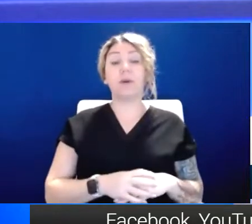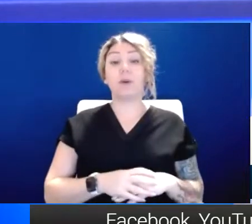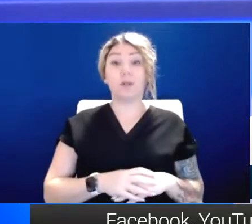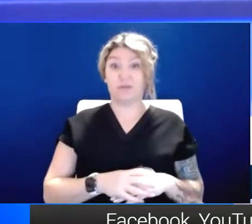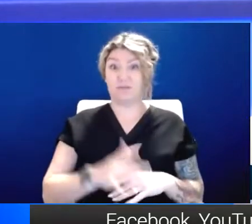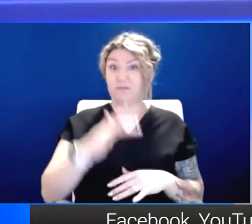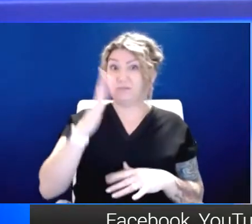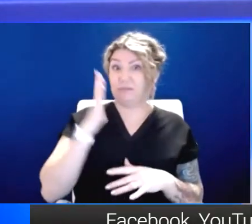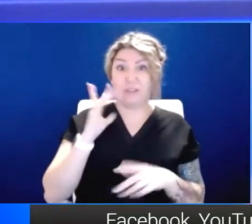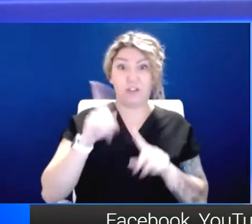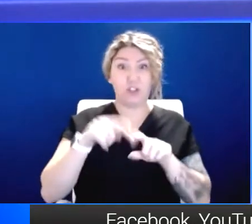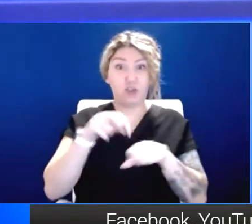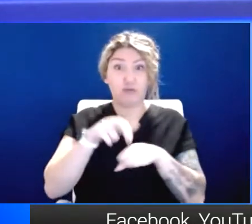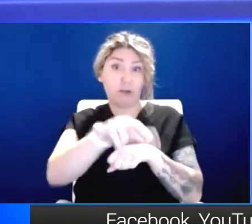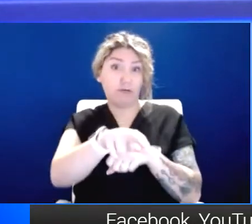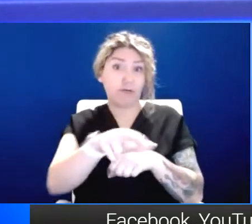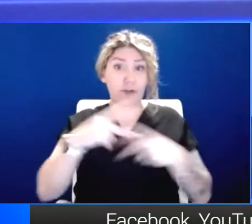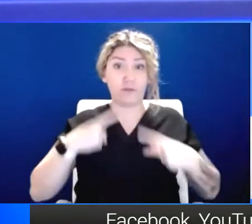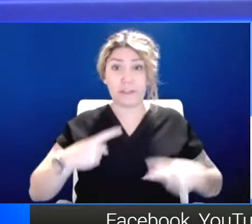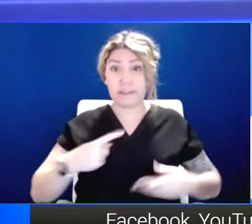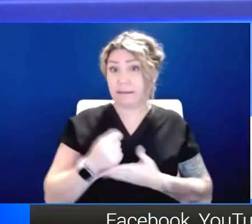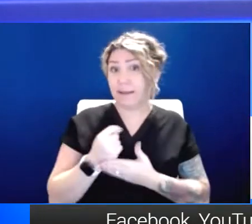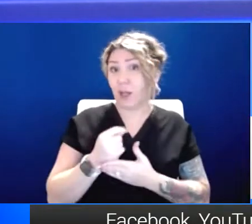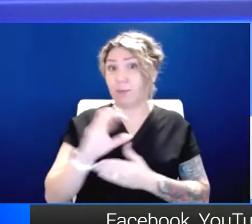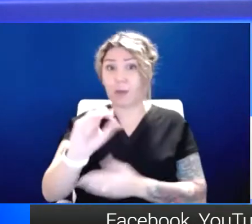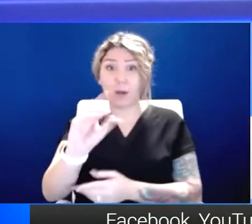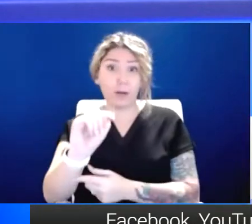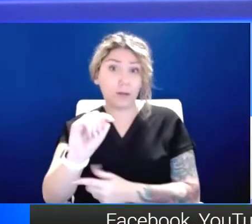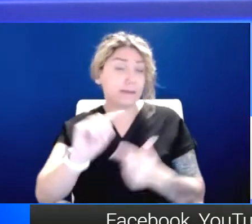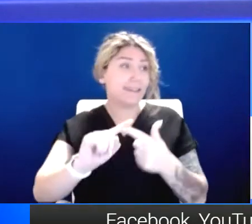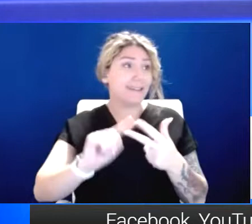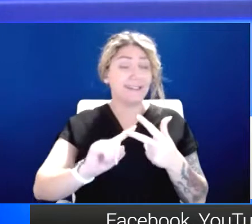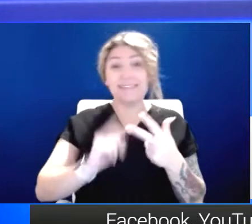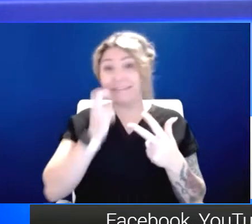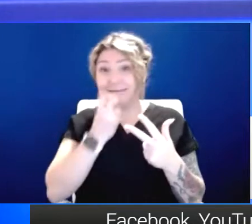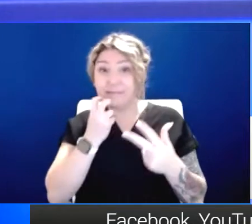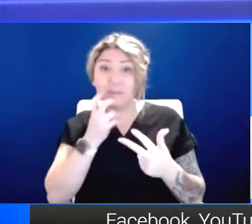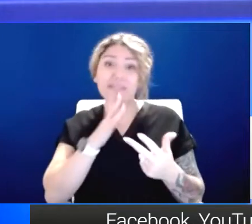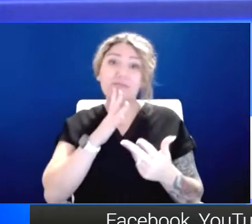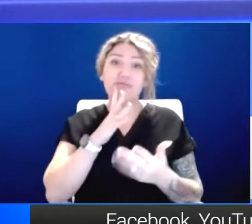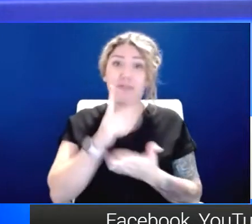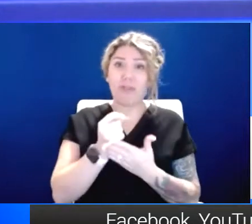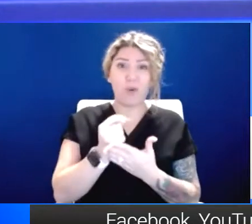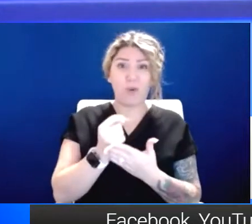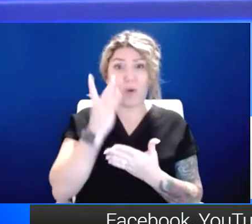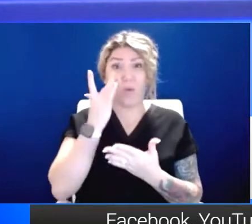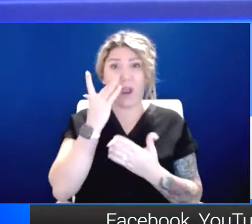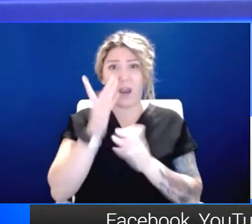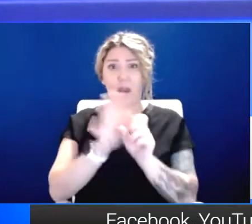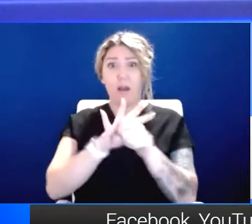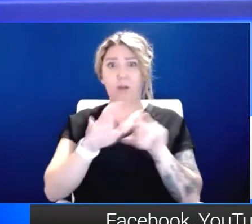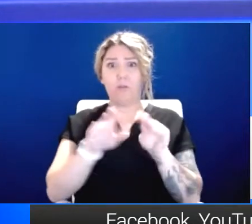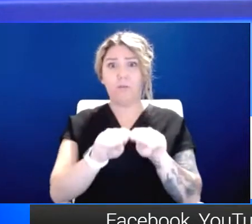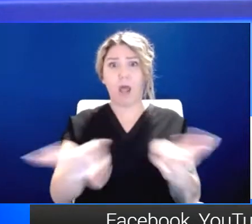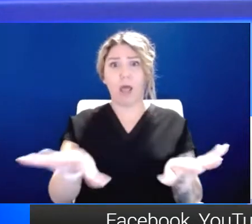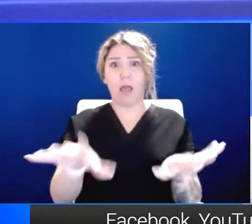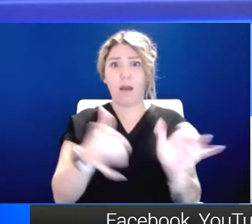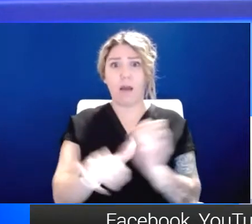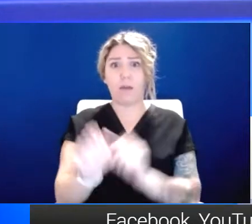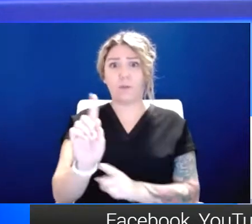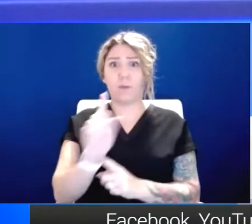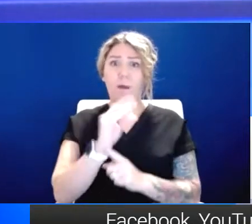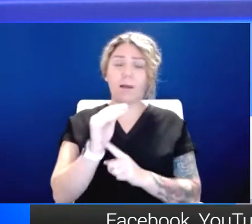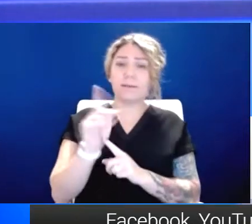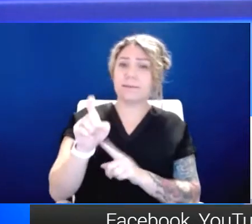them for physical therapy, occupational therapy, speech therapy, because again, there was COVID all over and they had to stay home. So